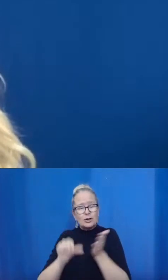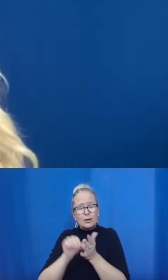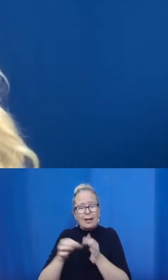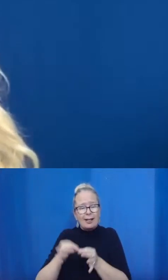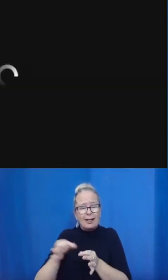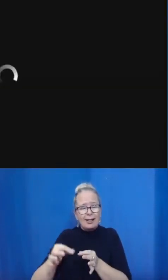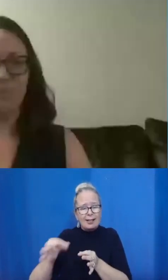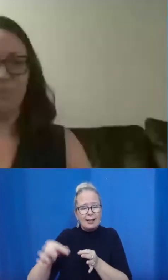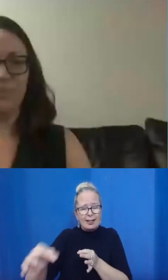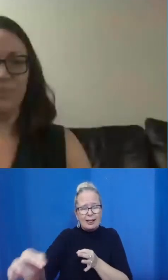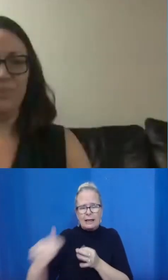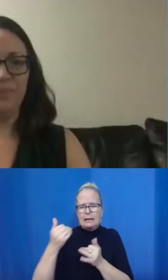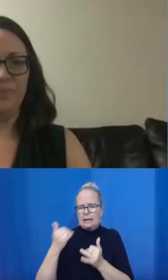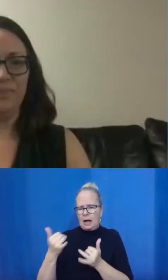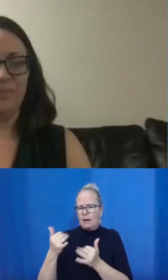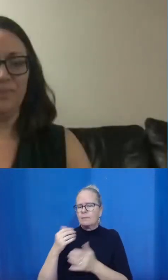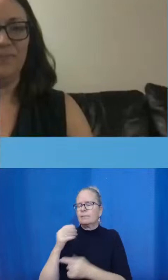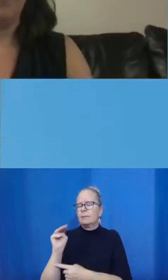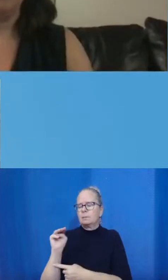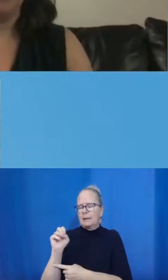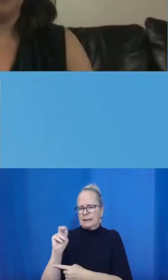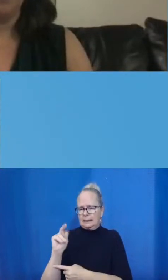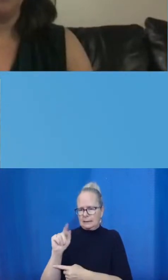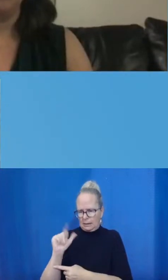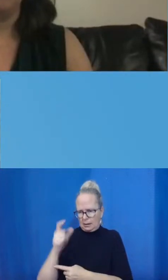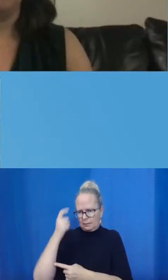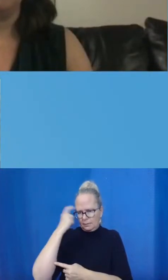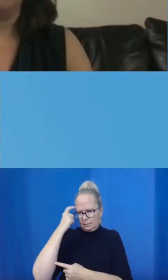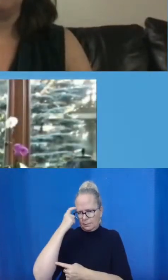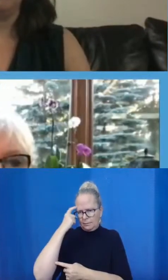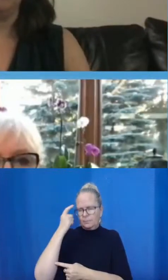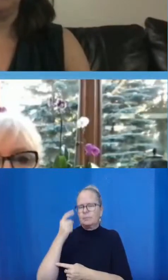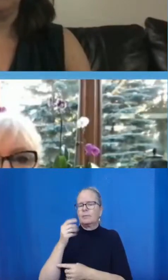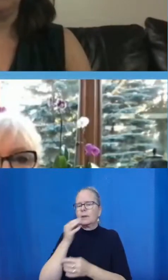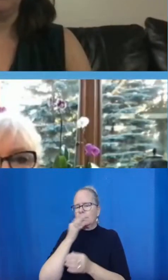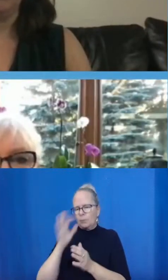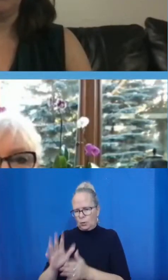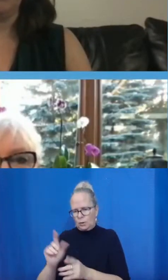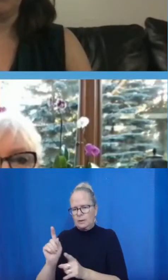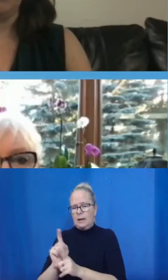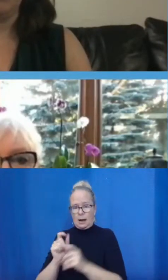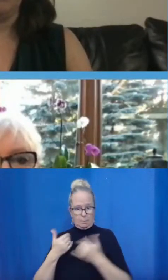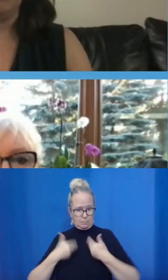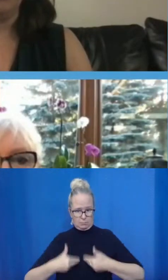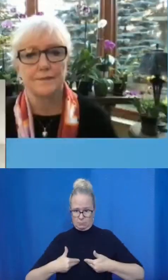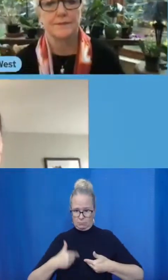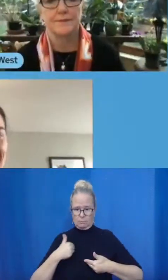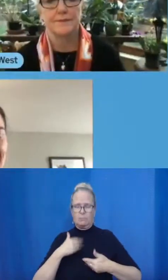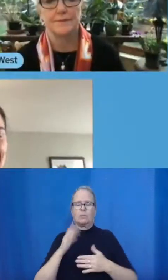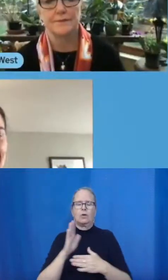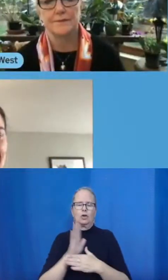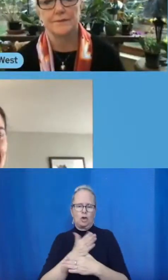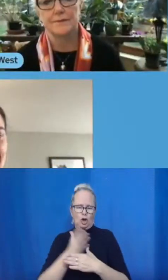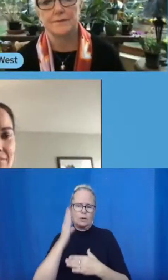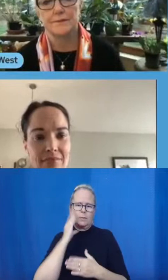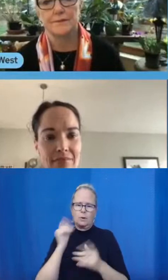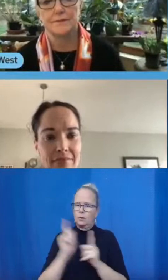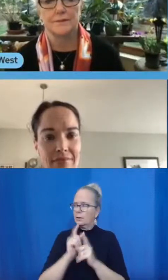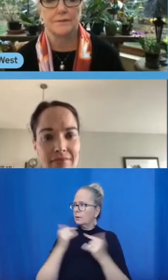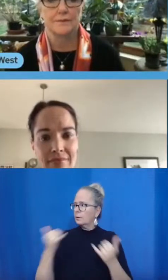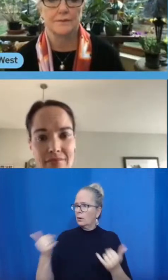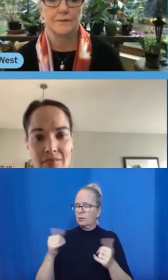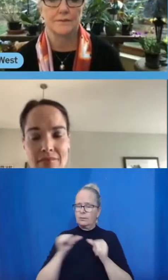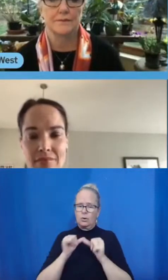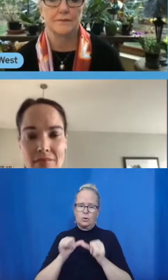welcome Dr. Peters, Dr. West, Nurse Booker, Tissa,